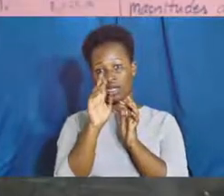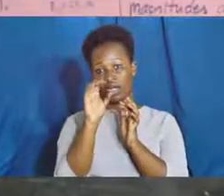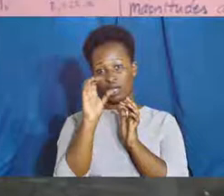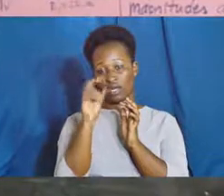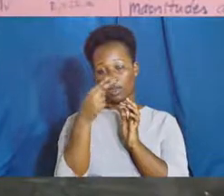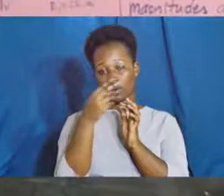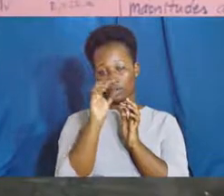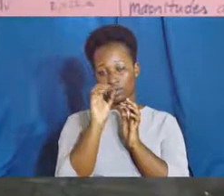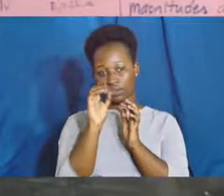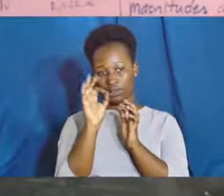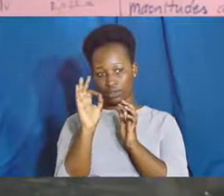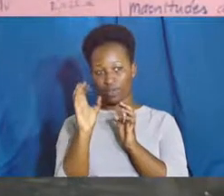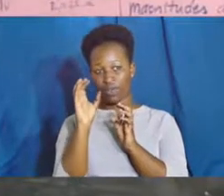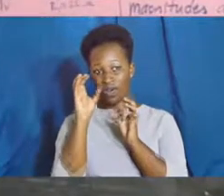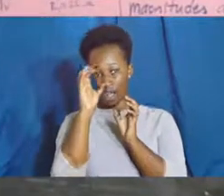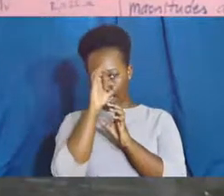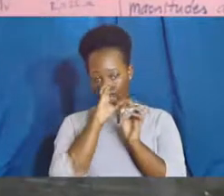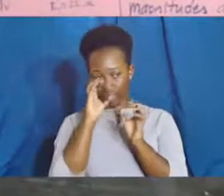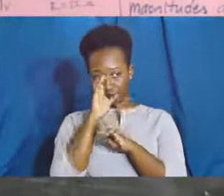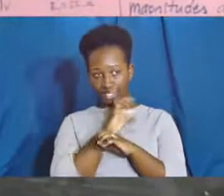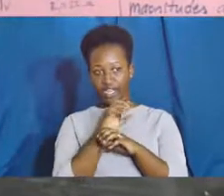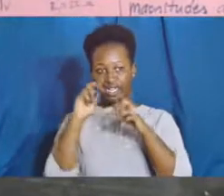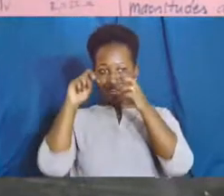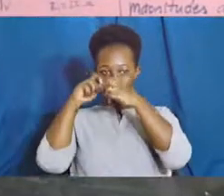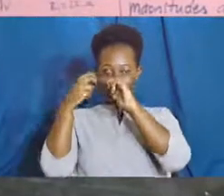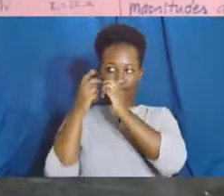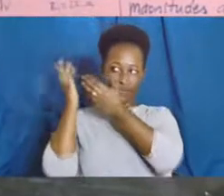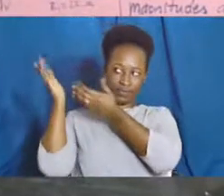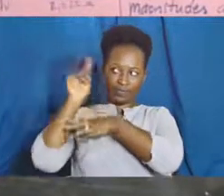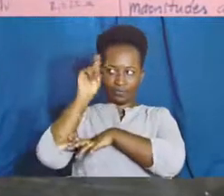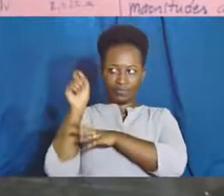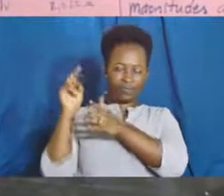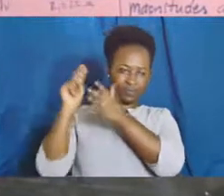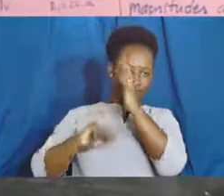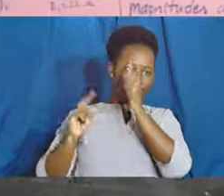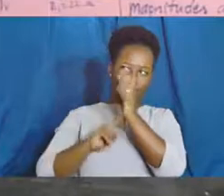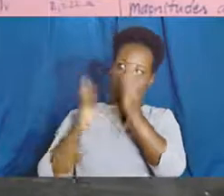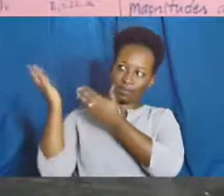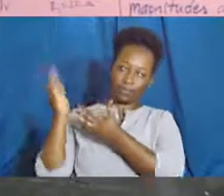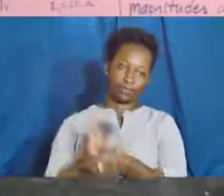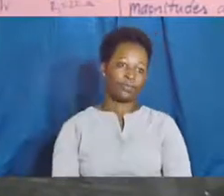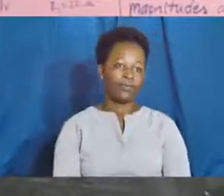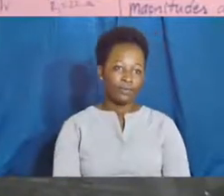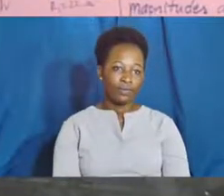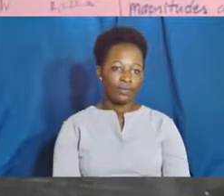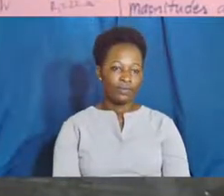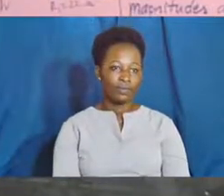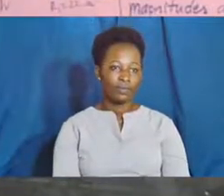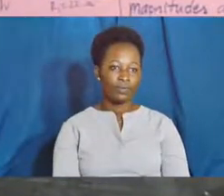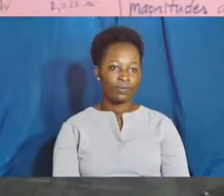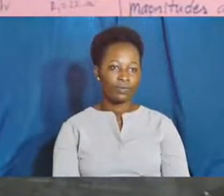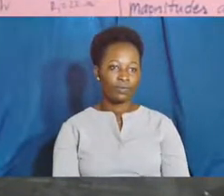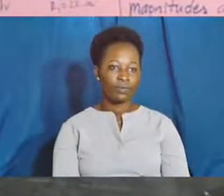Kirchhoff's rules, calculate the currents I1, I2, I3 in the